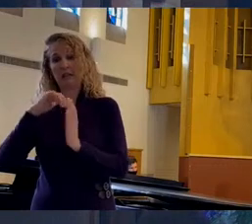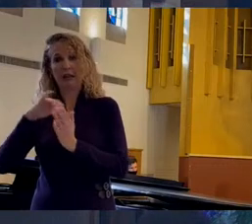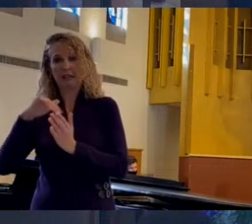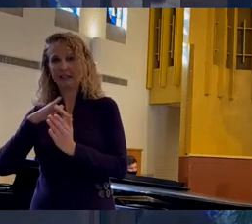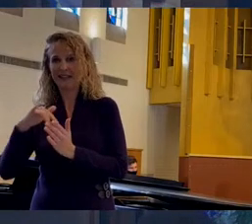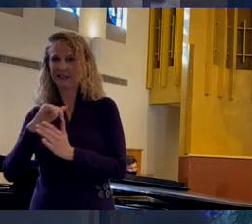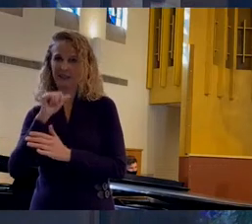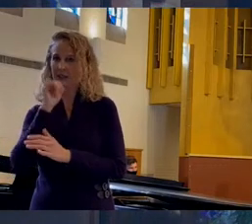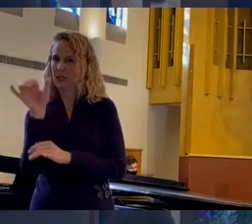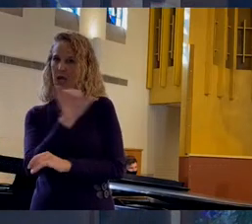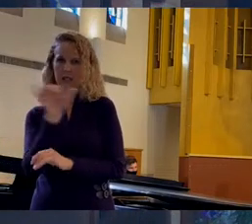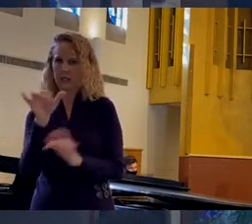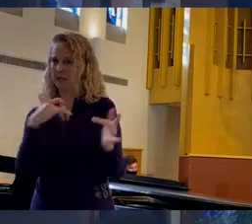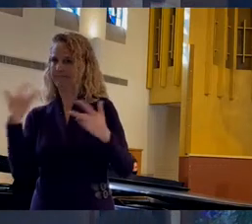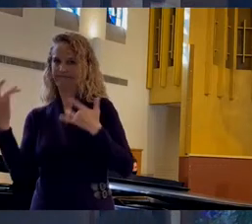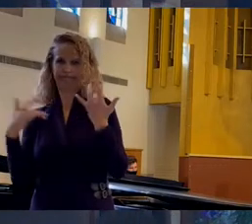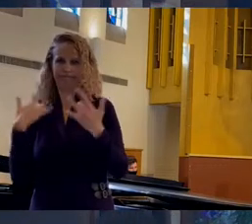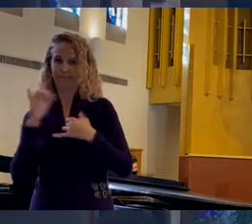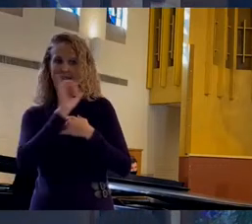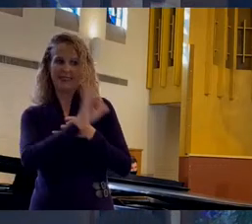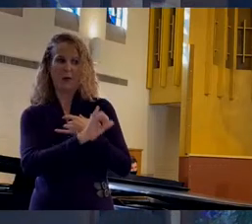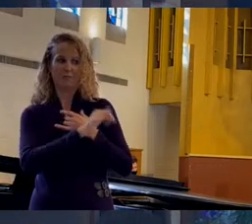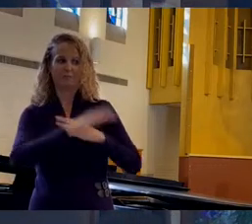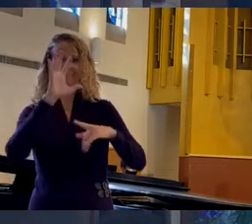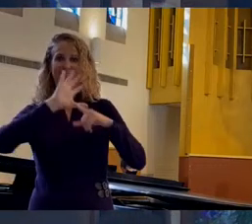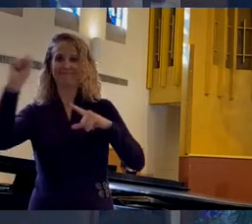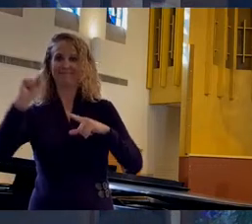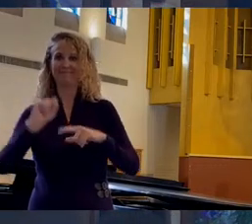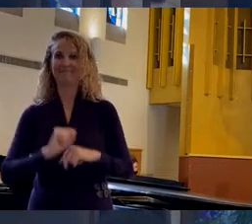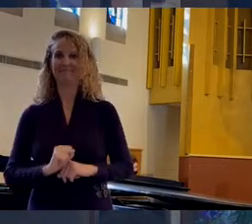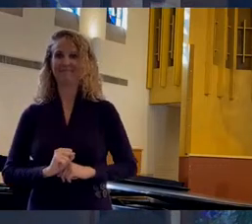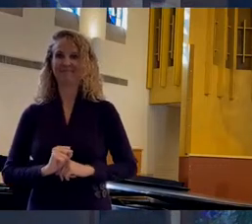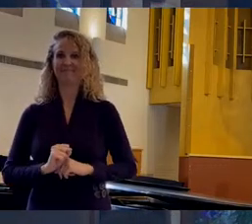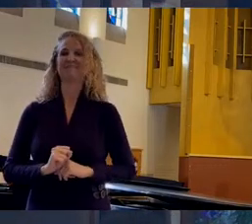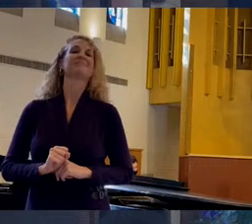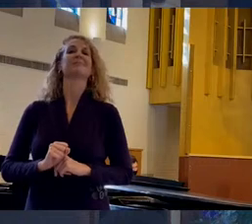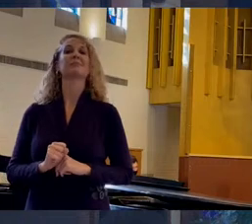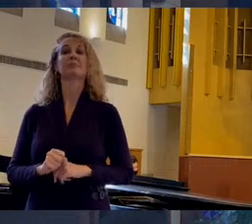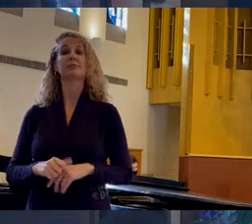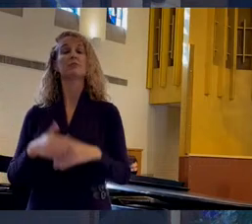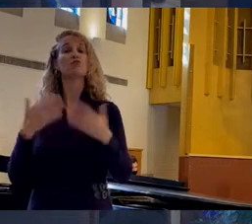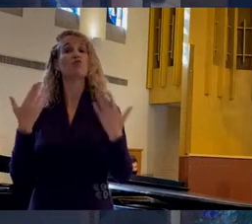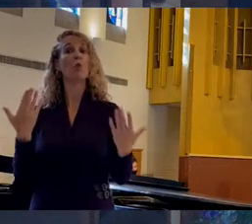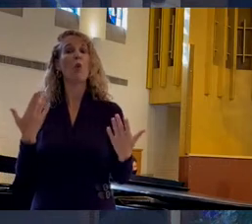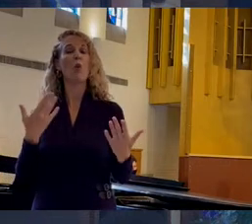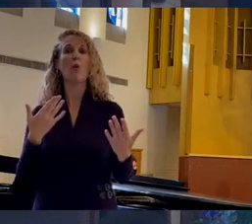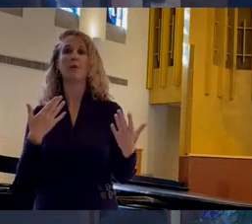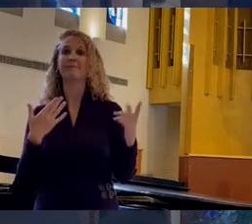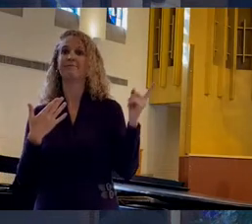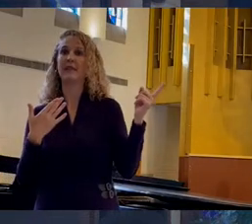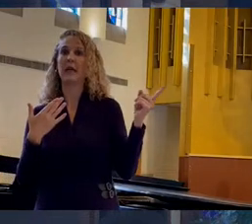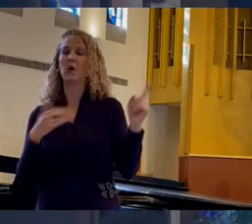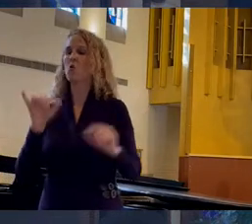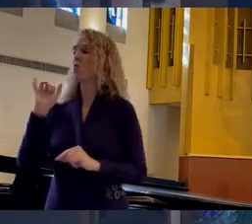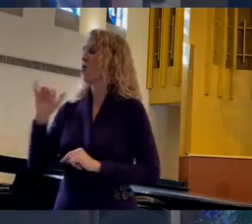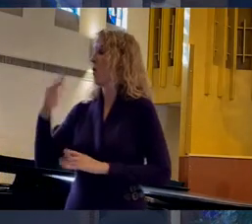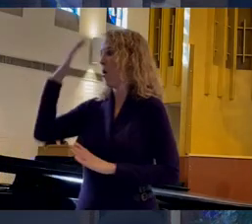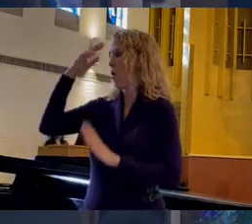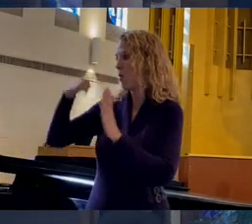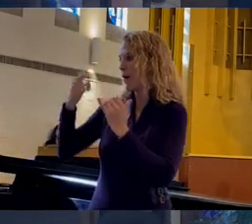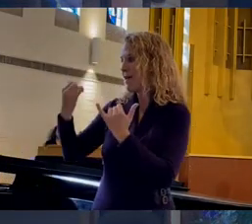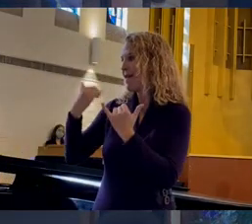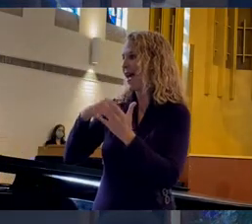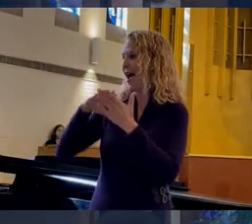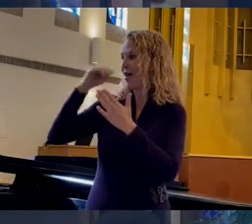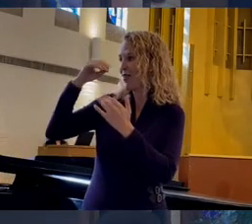is not nearly as interesting as the human anatomy and physiology. But he would always say, gosh, you know what I read today,